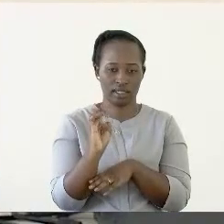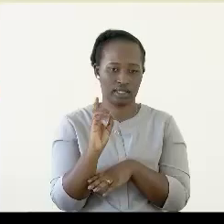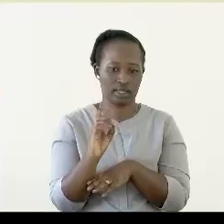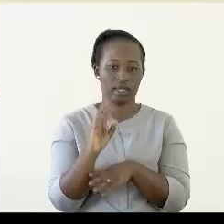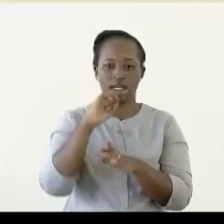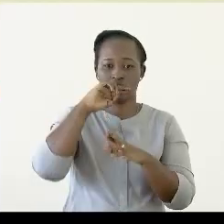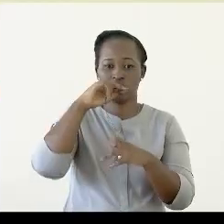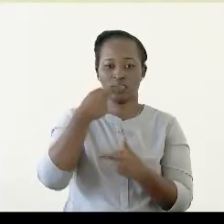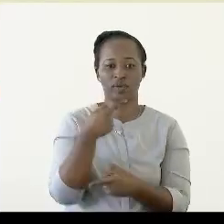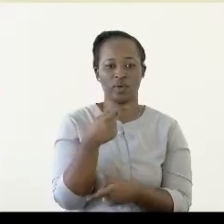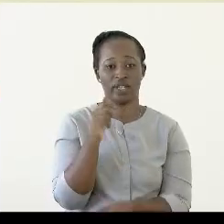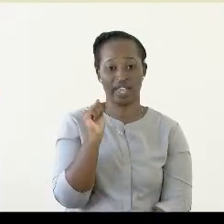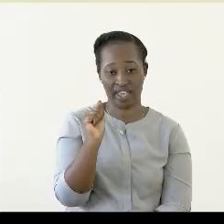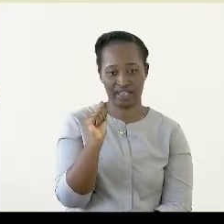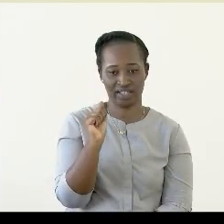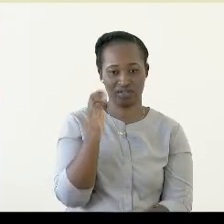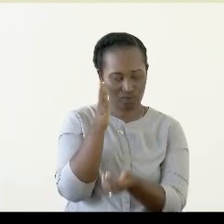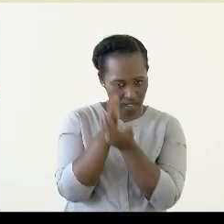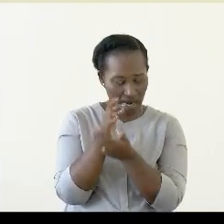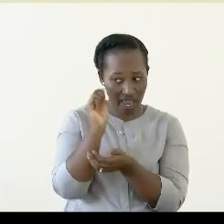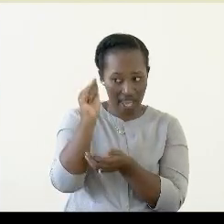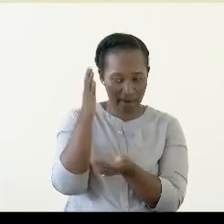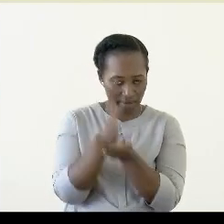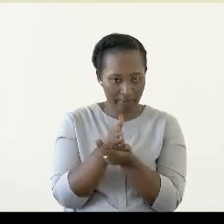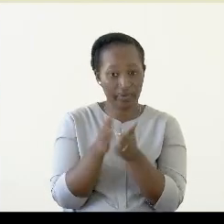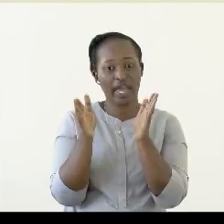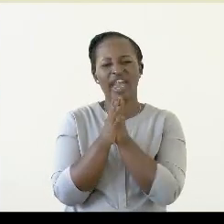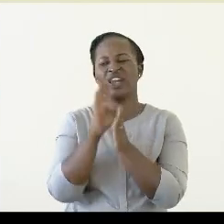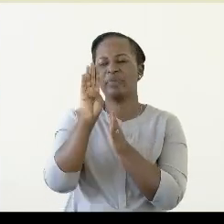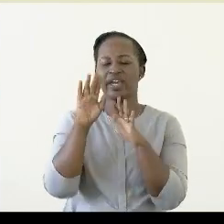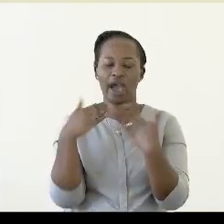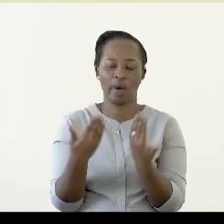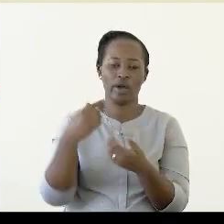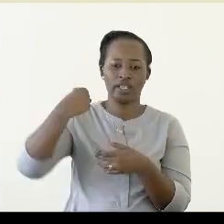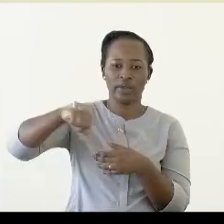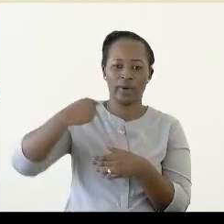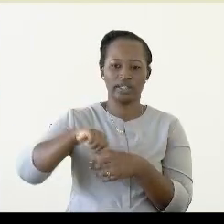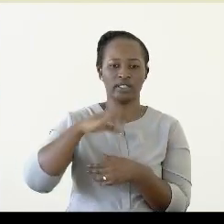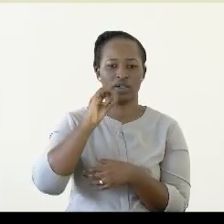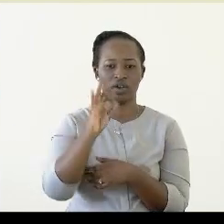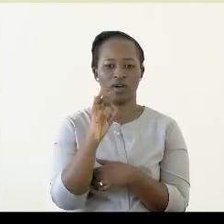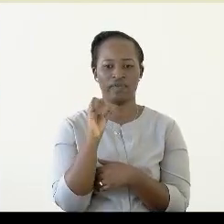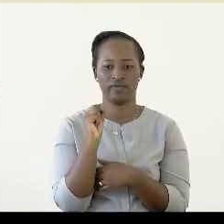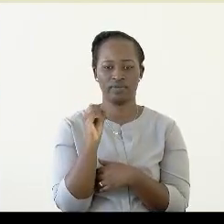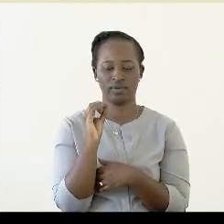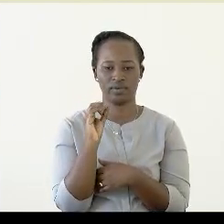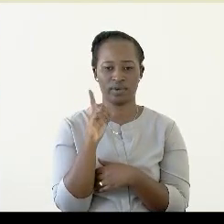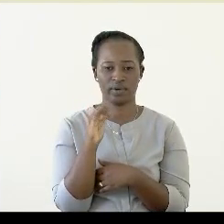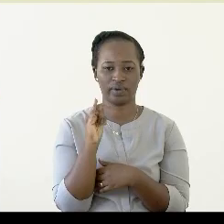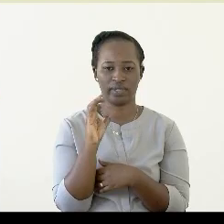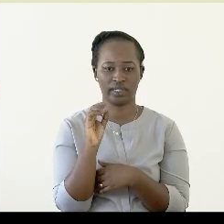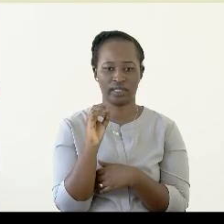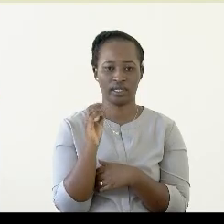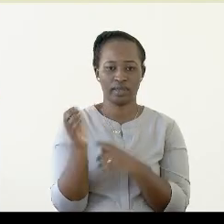right. And what about B? The quantity of solute dissolved in a certain quantity